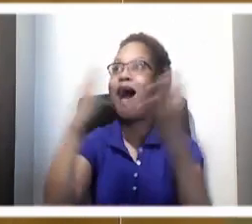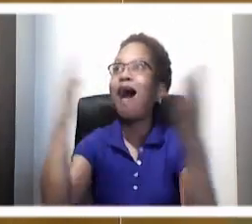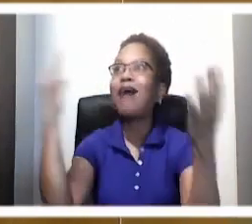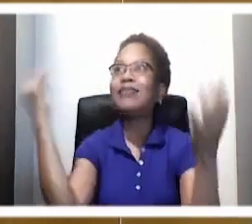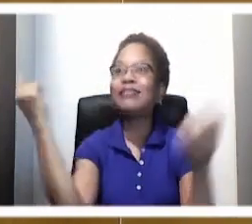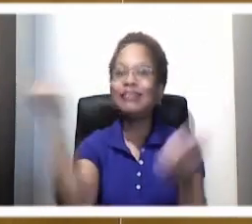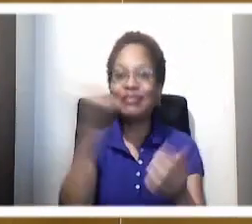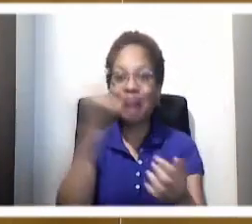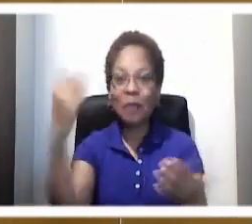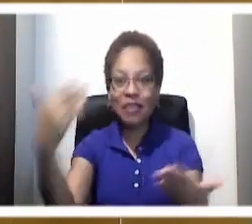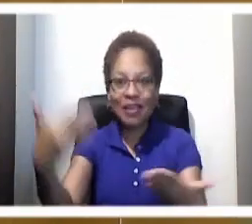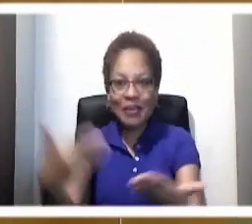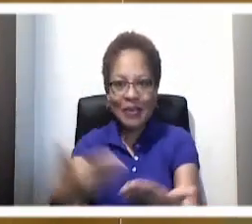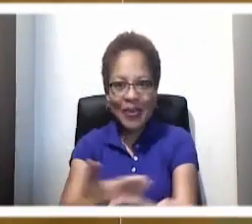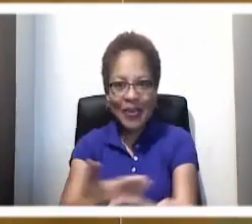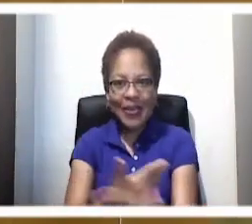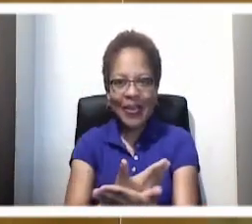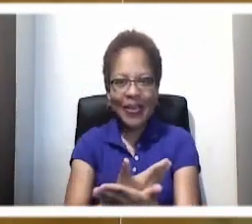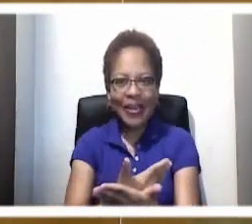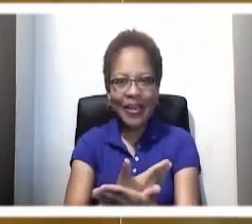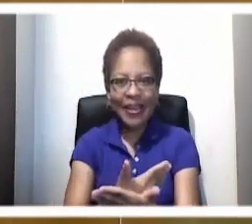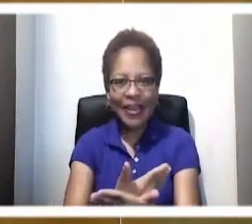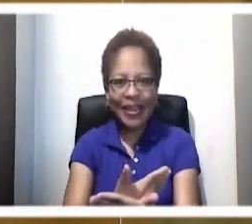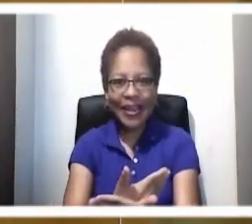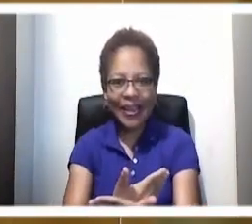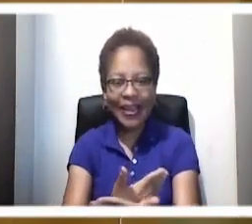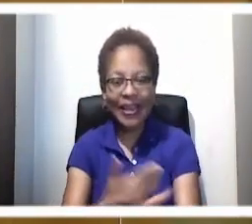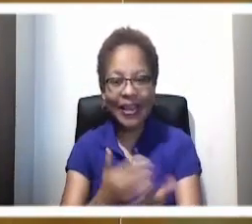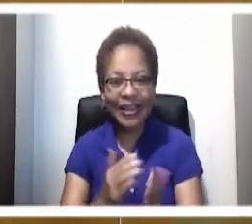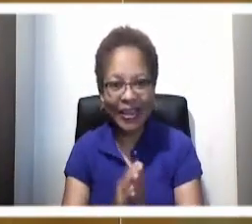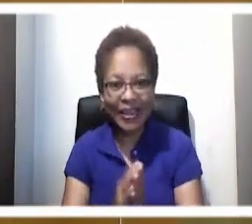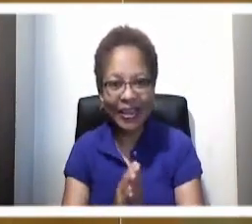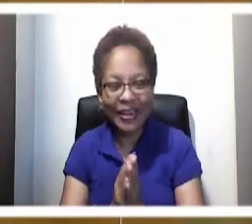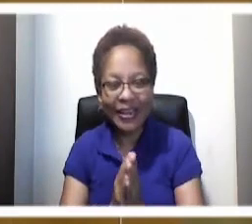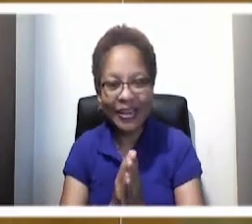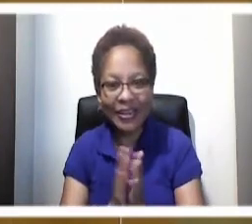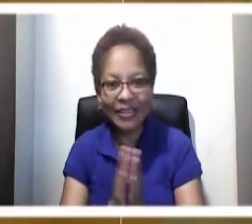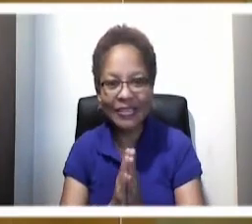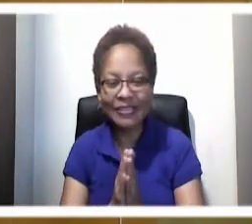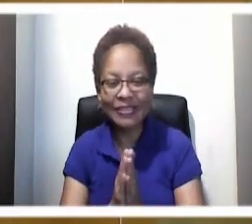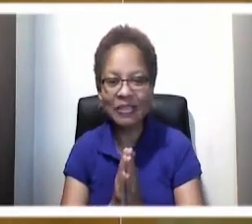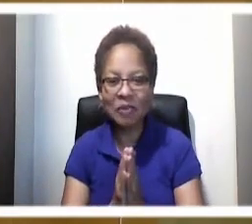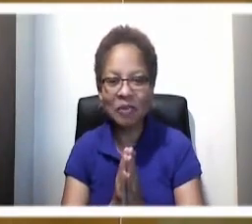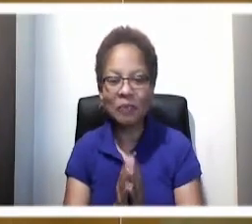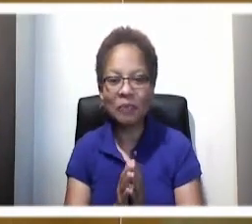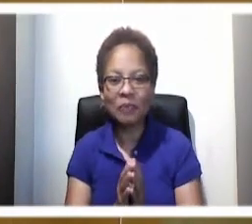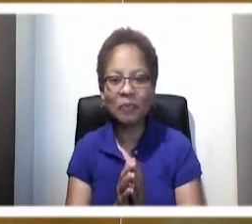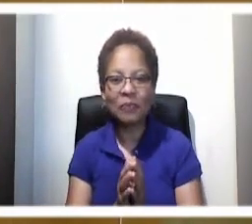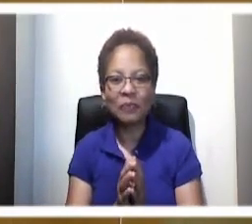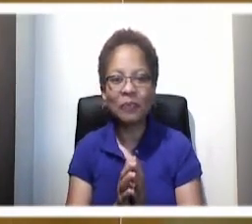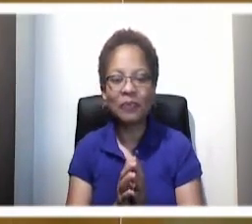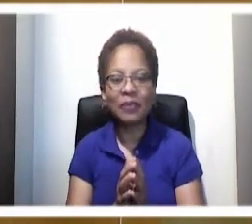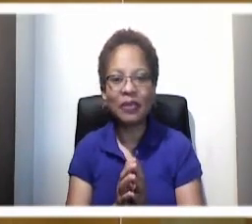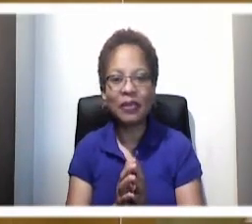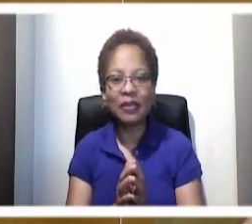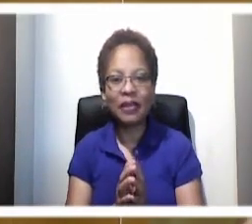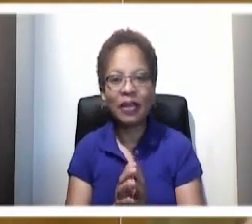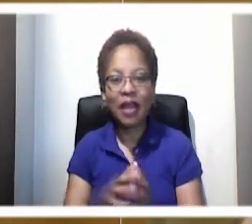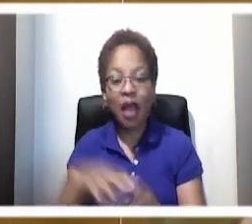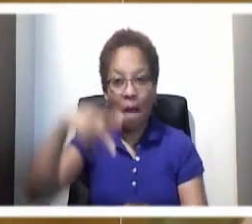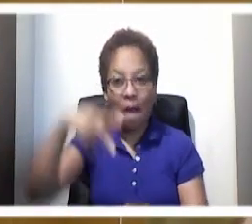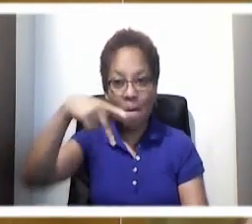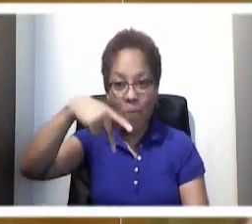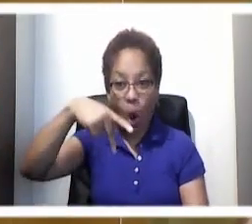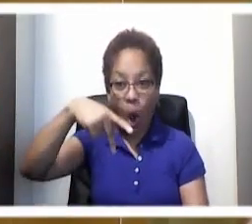As a convert to Christianity and a fervent disciple of Jesus Christ, Paul, of all the